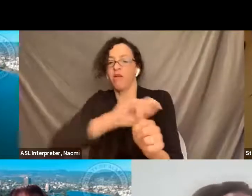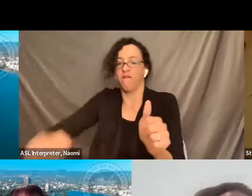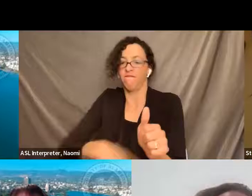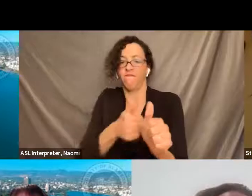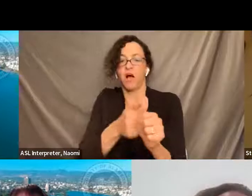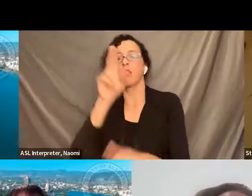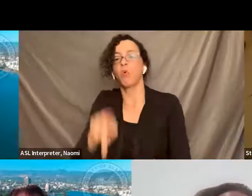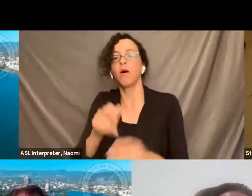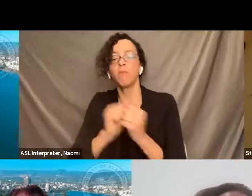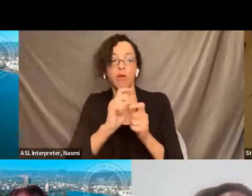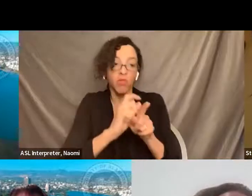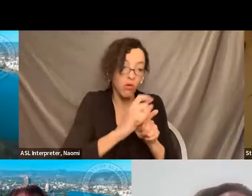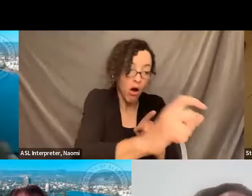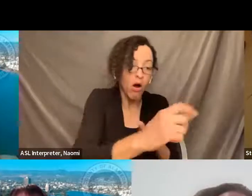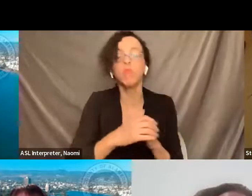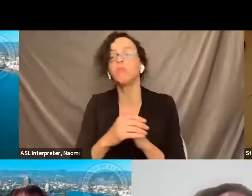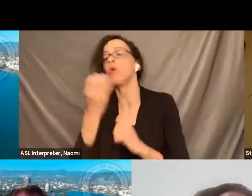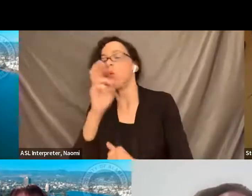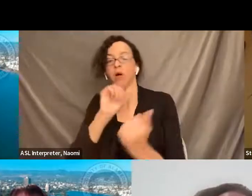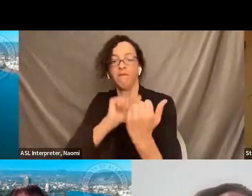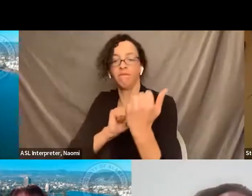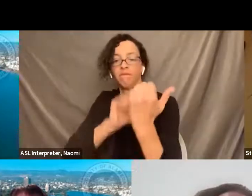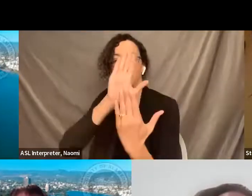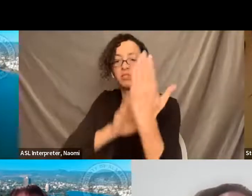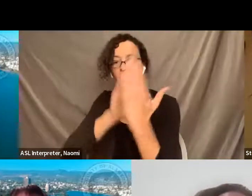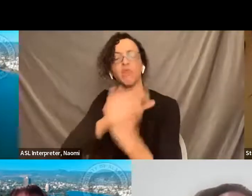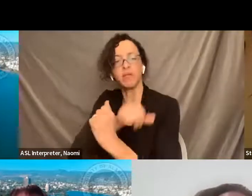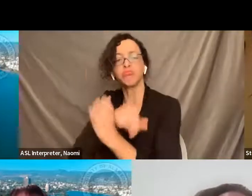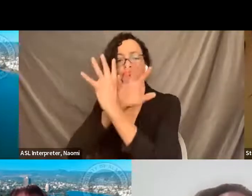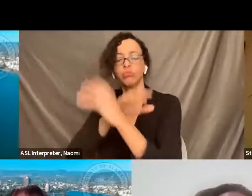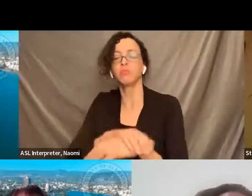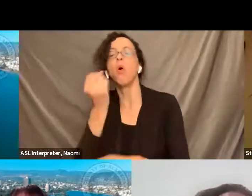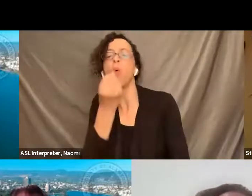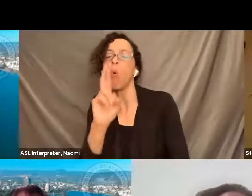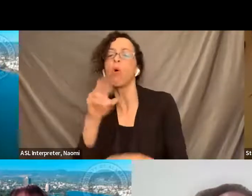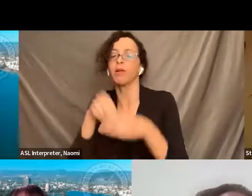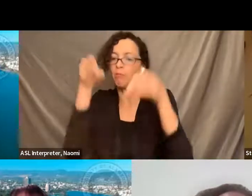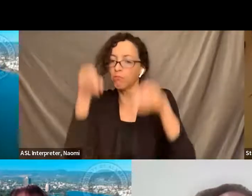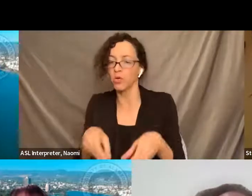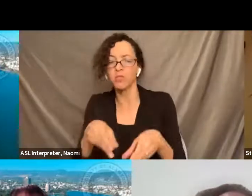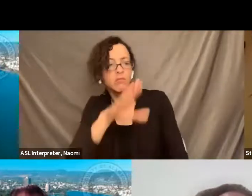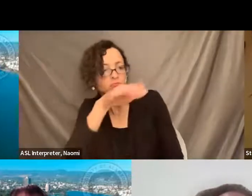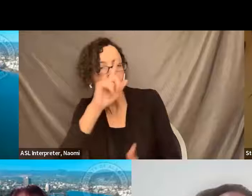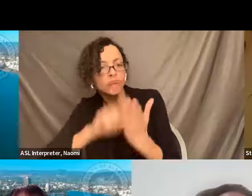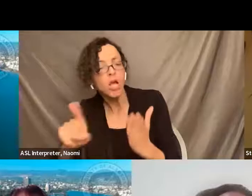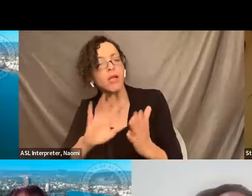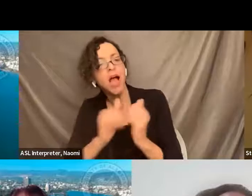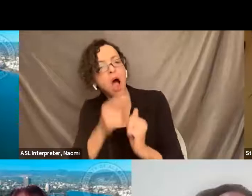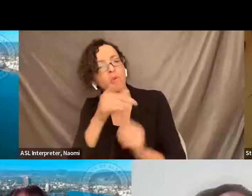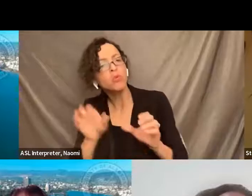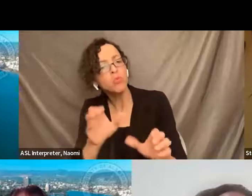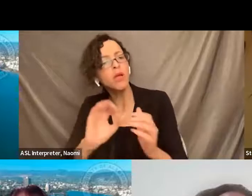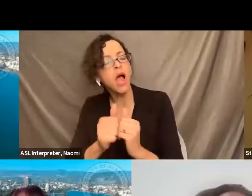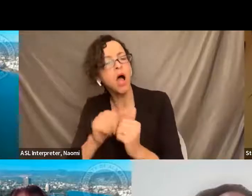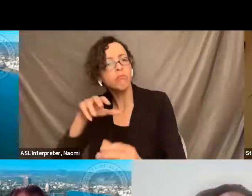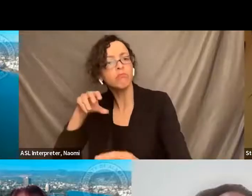phone call or face-to-face follow-up for a person to say, how are you doing? How was the intervention? Were